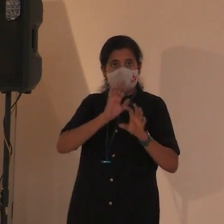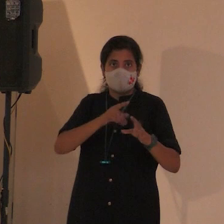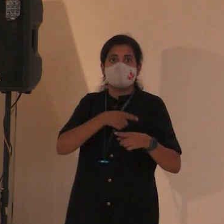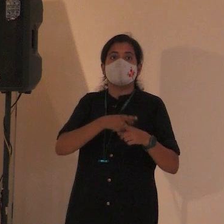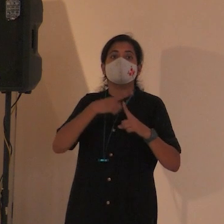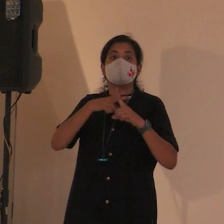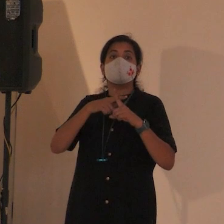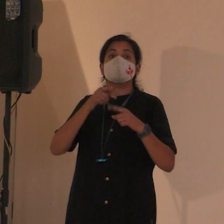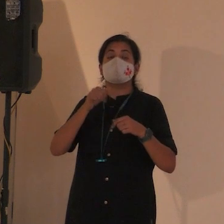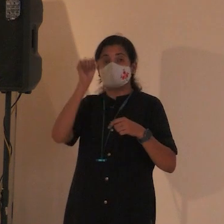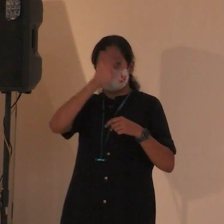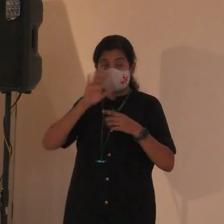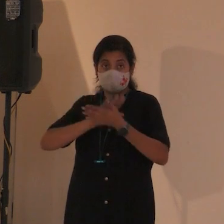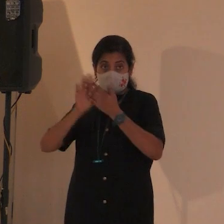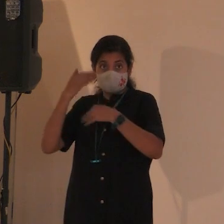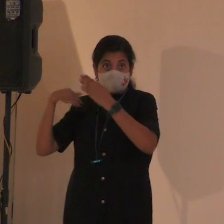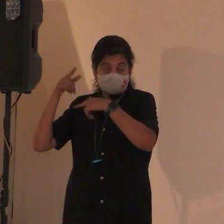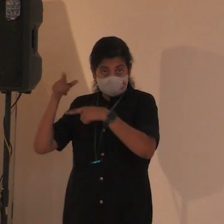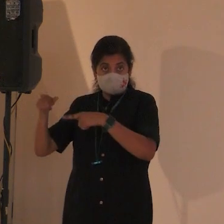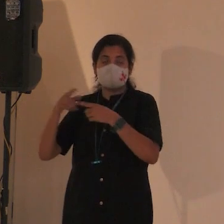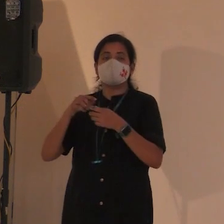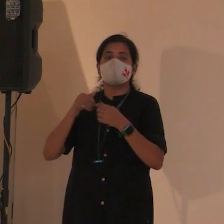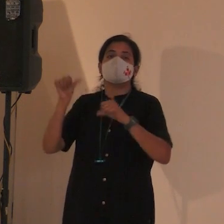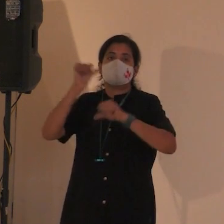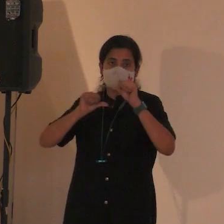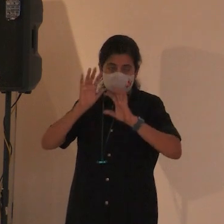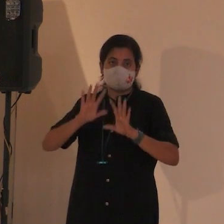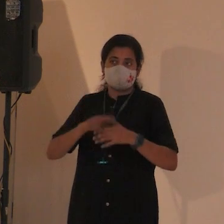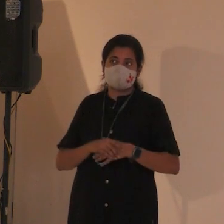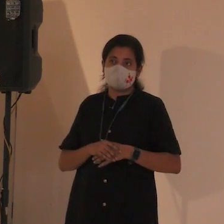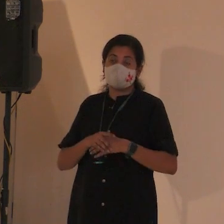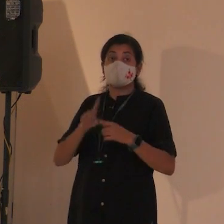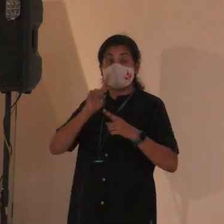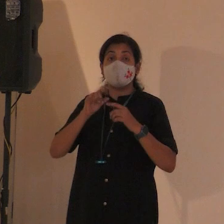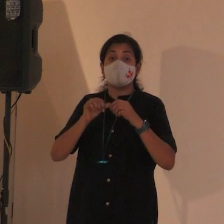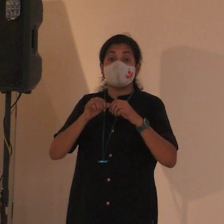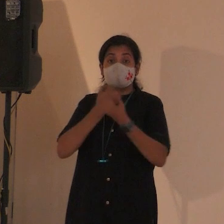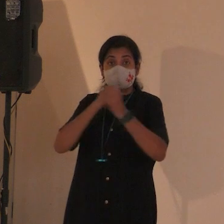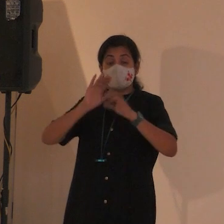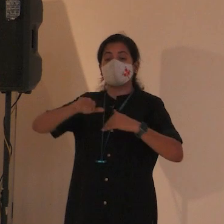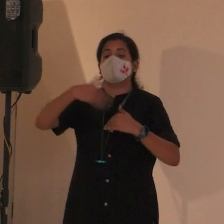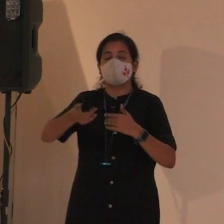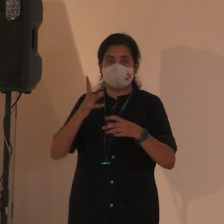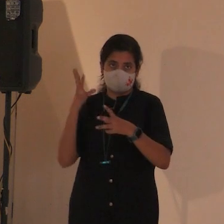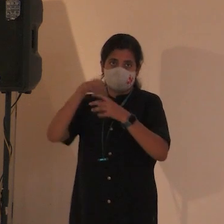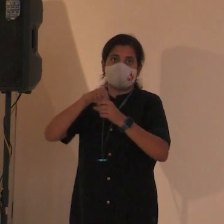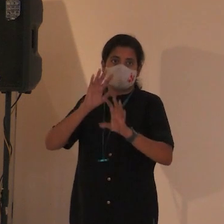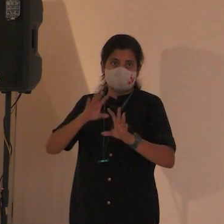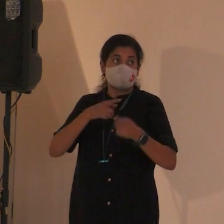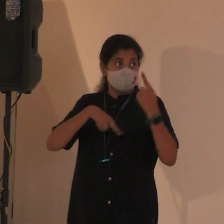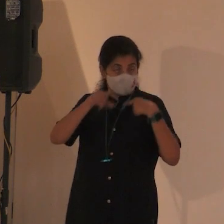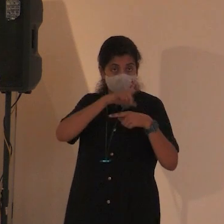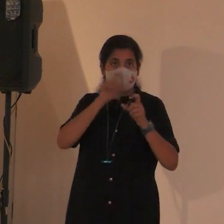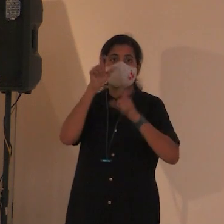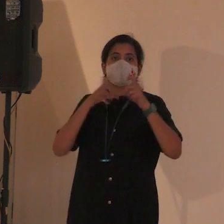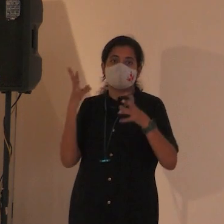Indian Institute of Science, AIMS, and post-independent period. So all these things are research archives. Okay, we